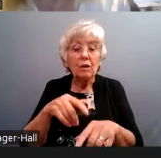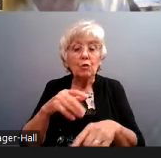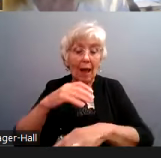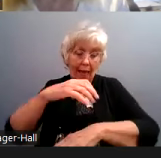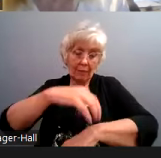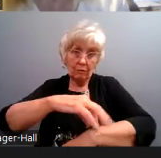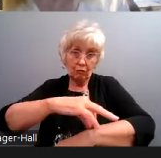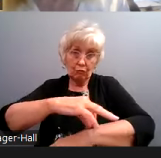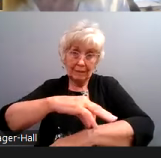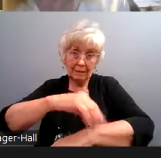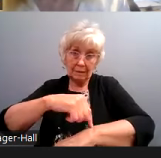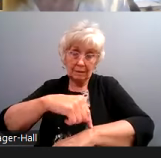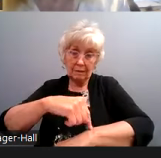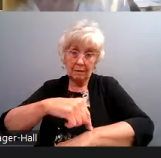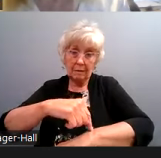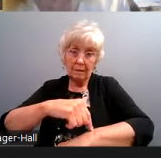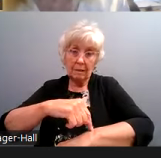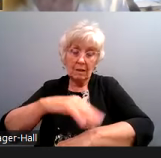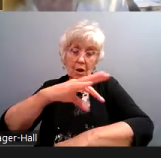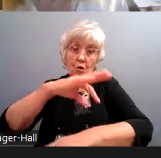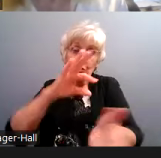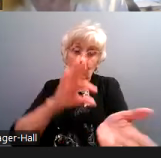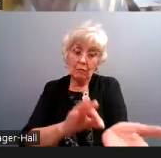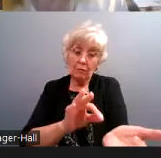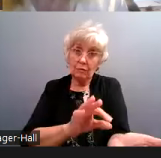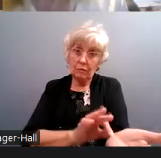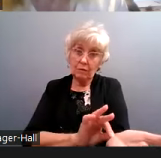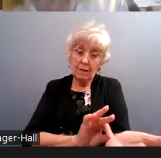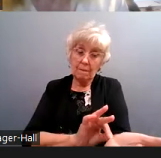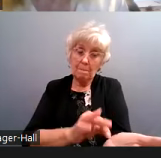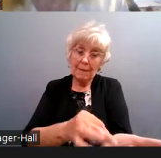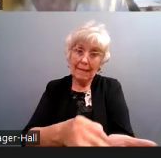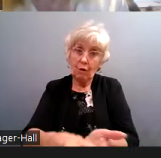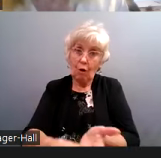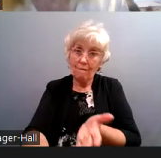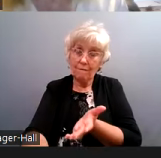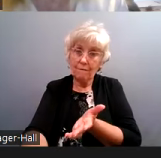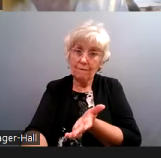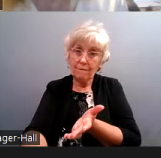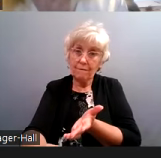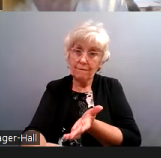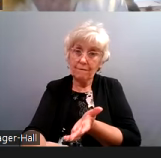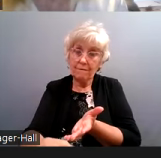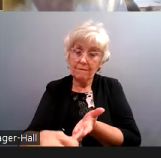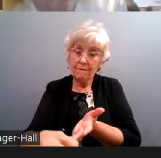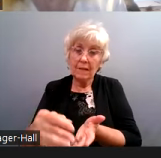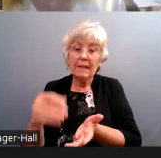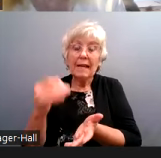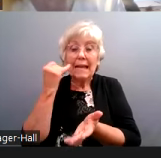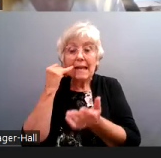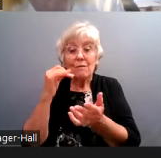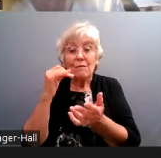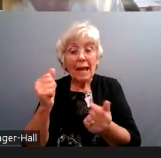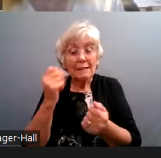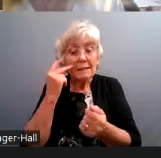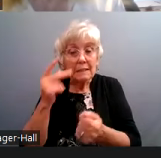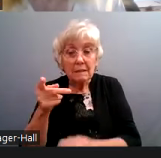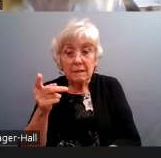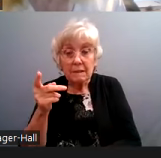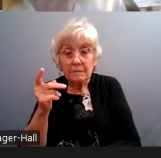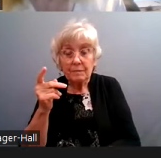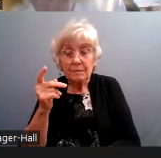I grab on the wrist part of the glove, and then I peel it off that way. Okay. if you can make sense. So Right.